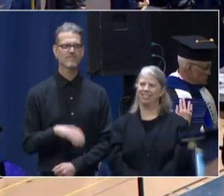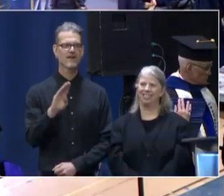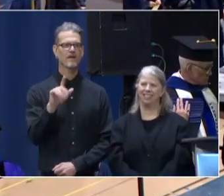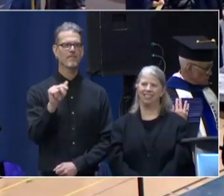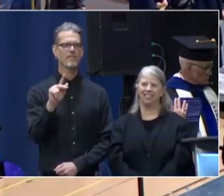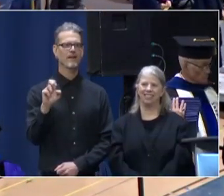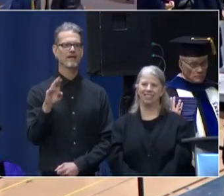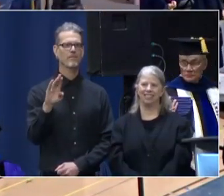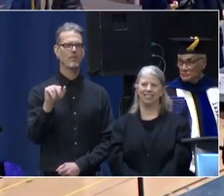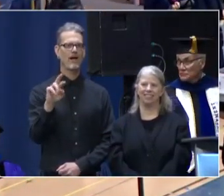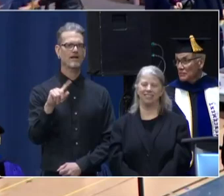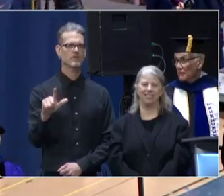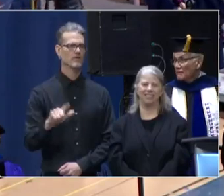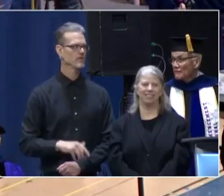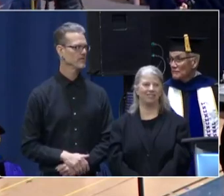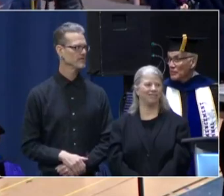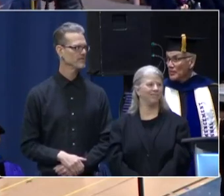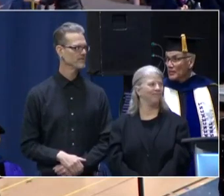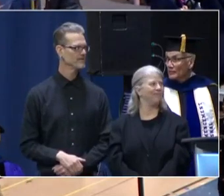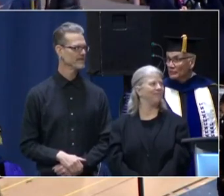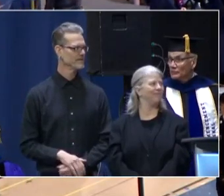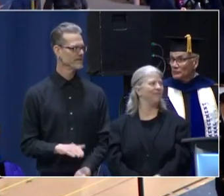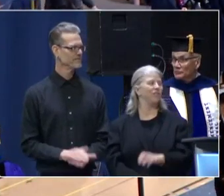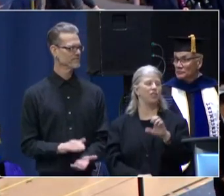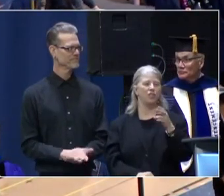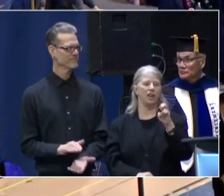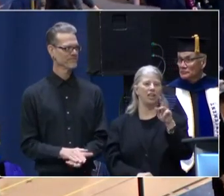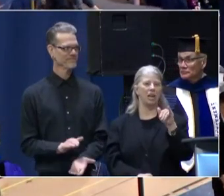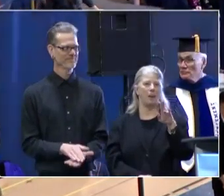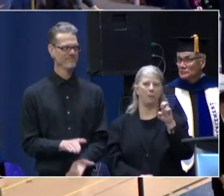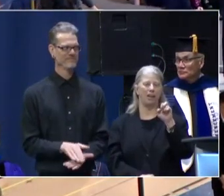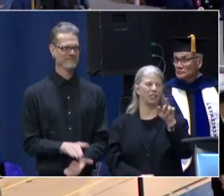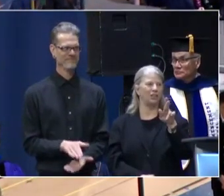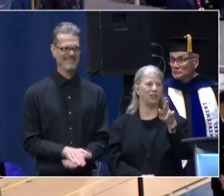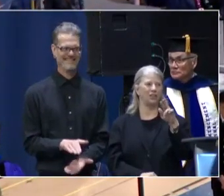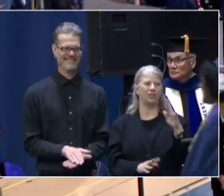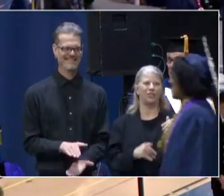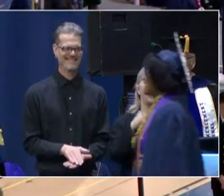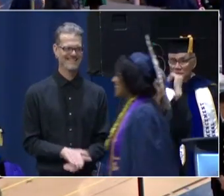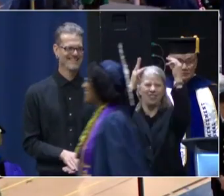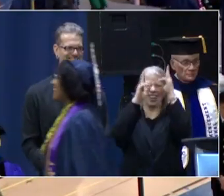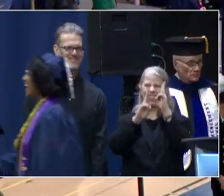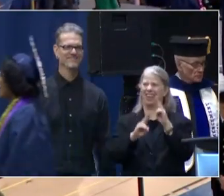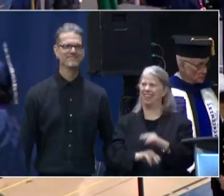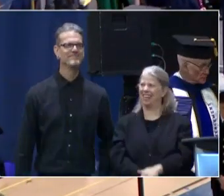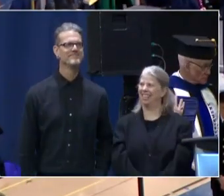Blake Brazel. Charity Buckner, summa cum laude.